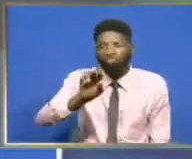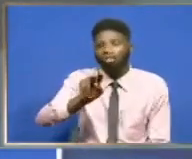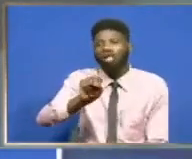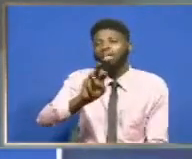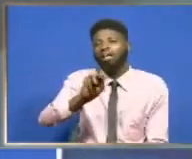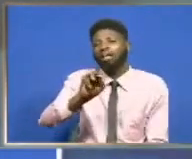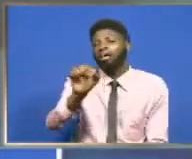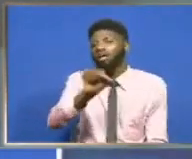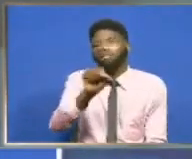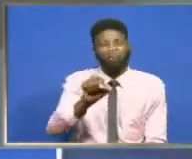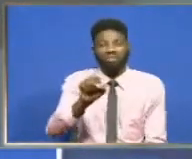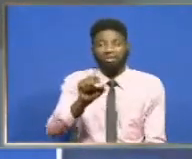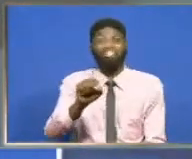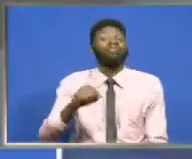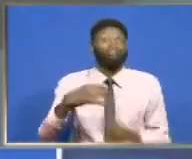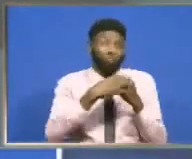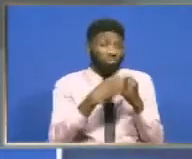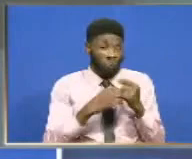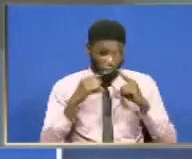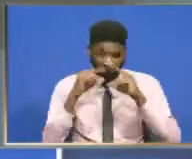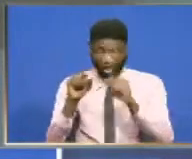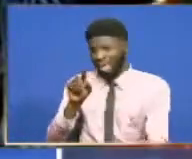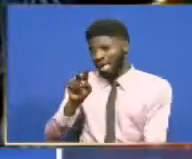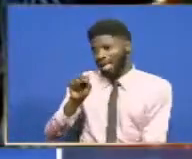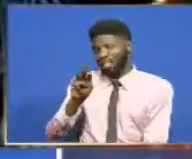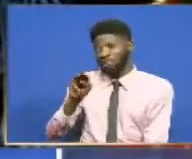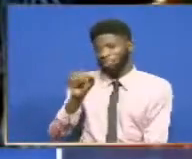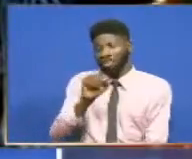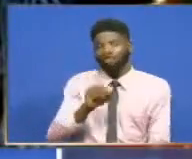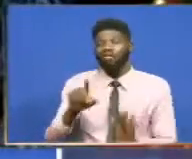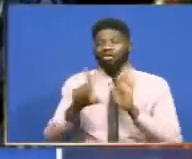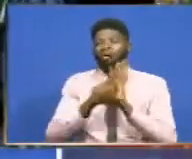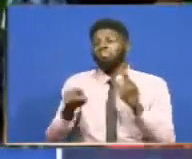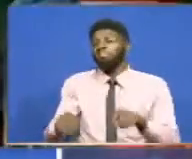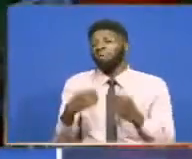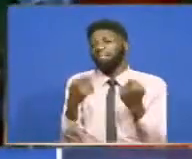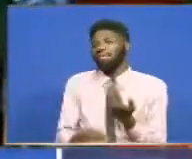Services, which he describes as an illegal entity.